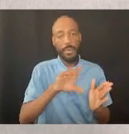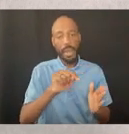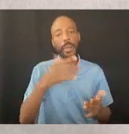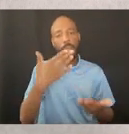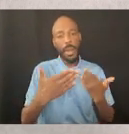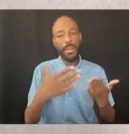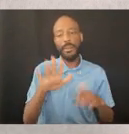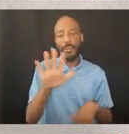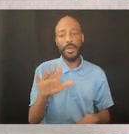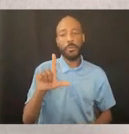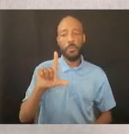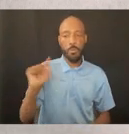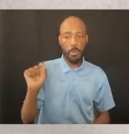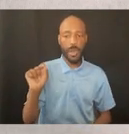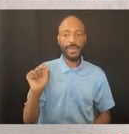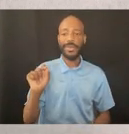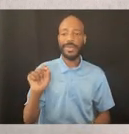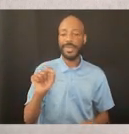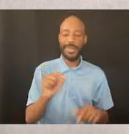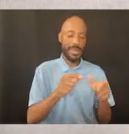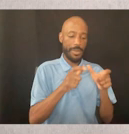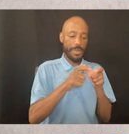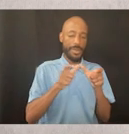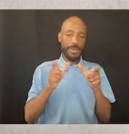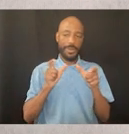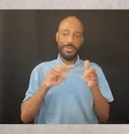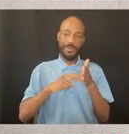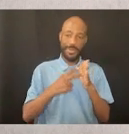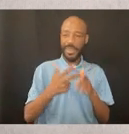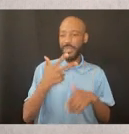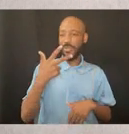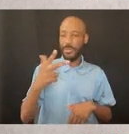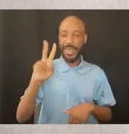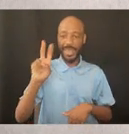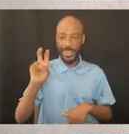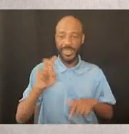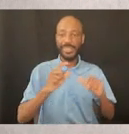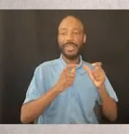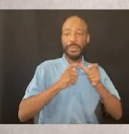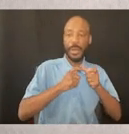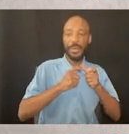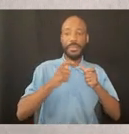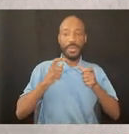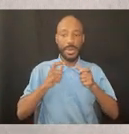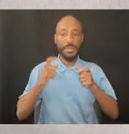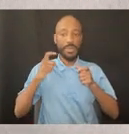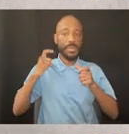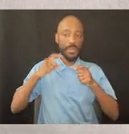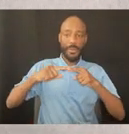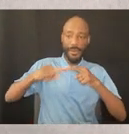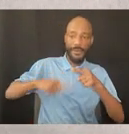of alcohol-based hand sanitizer, meaning about every 3 inches there is a plastic bottle wrapped to the wire.